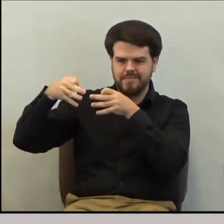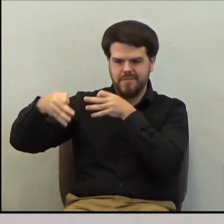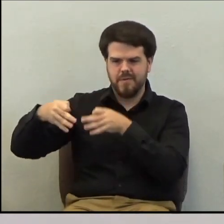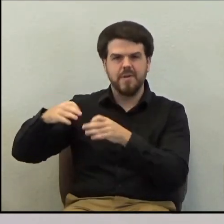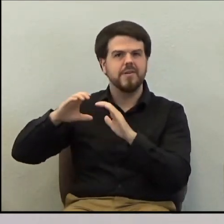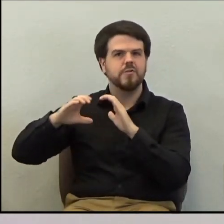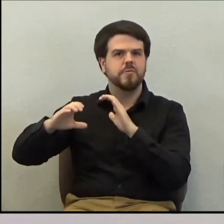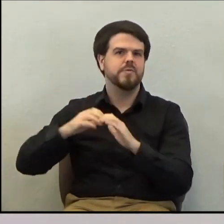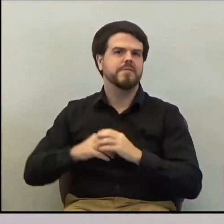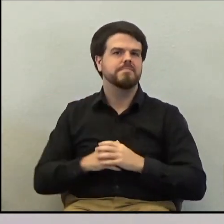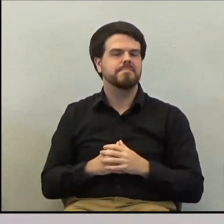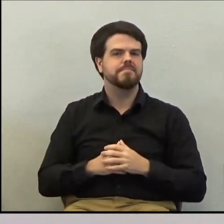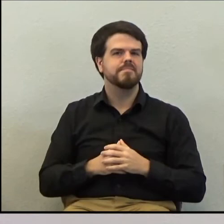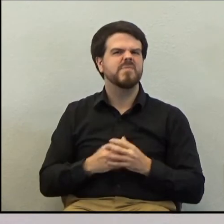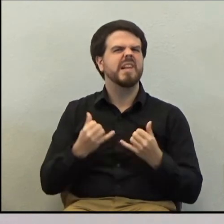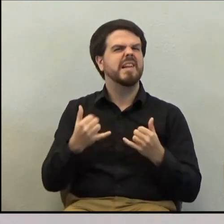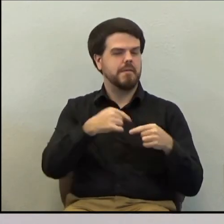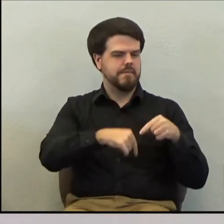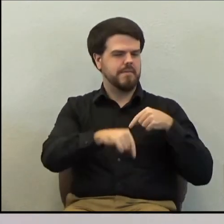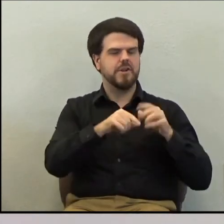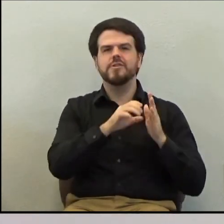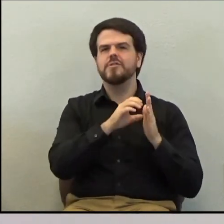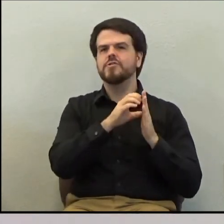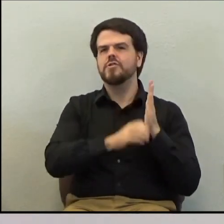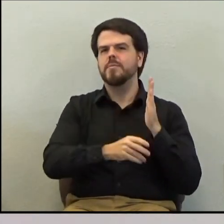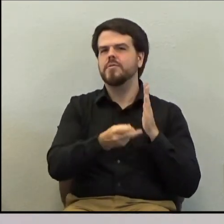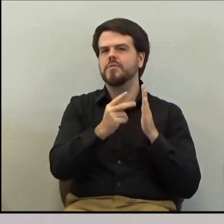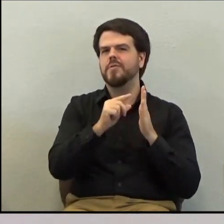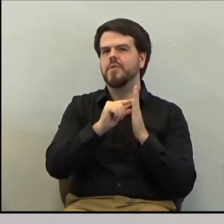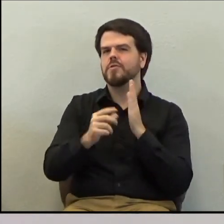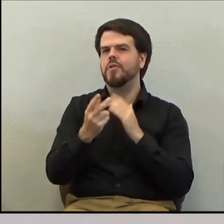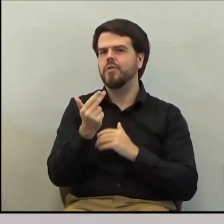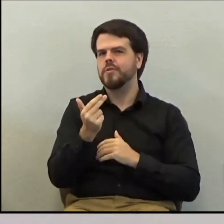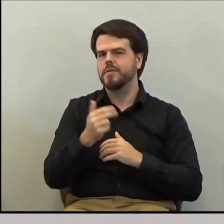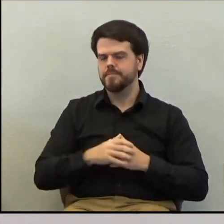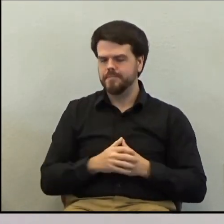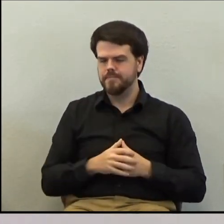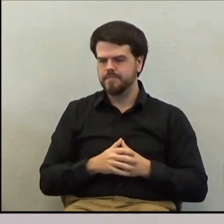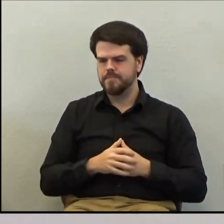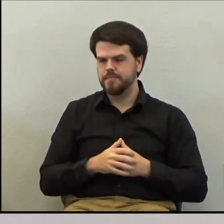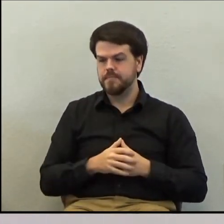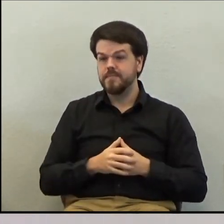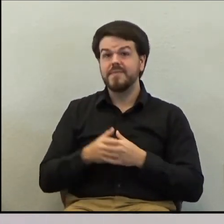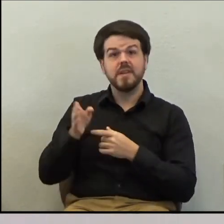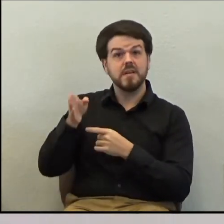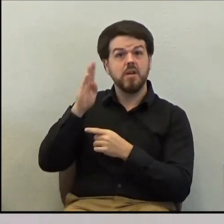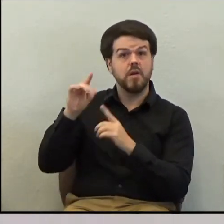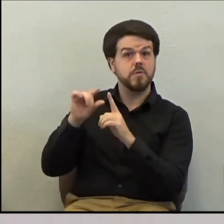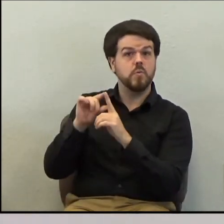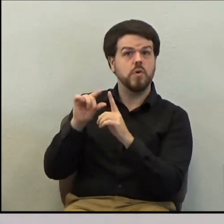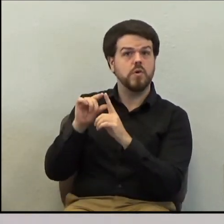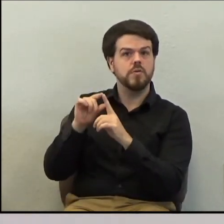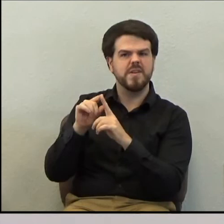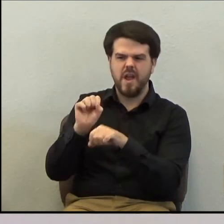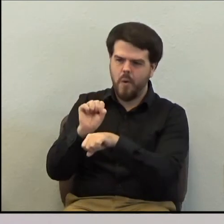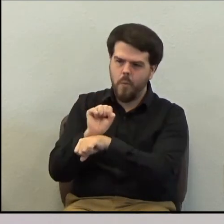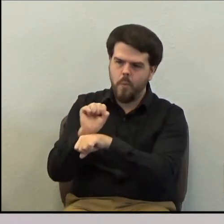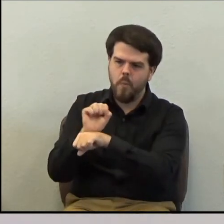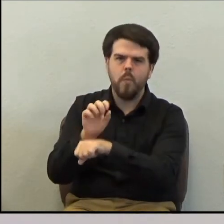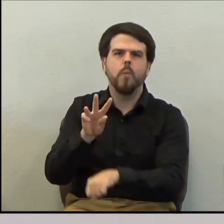Then finally, going back to chapter 2, verse 13, it also says that God's word works in those who